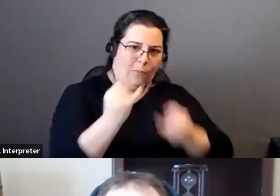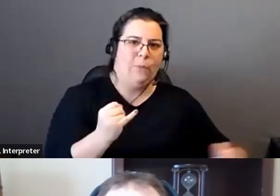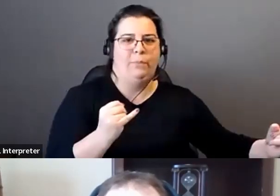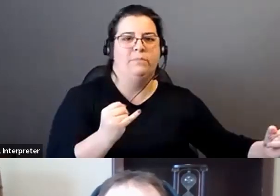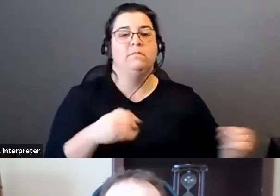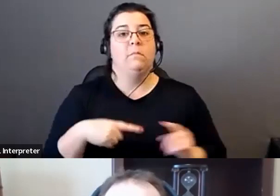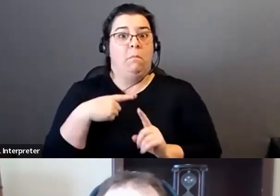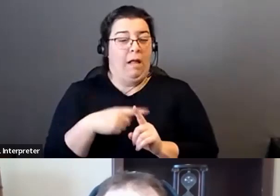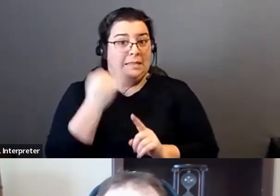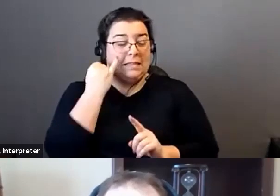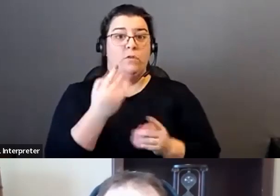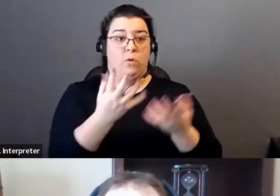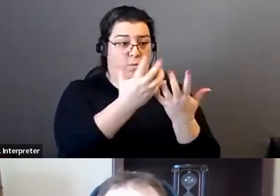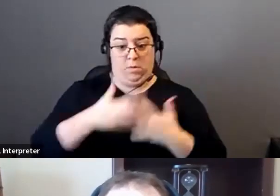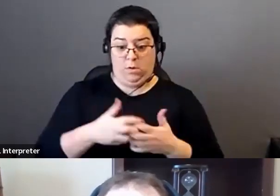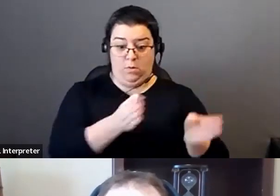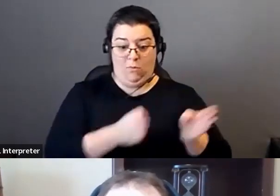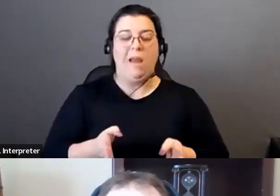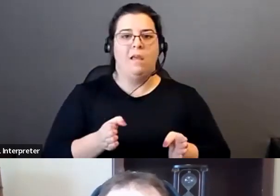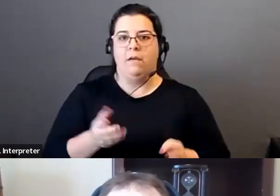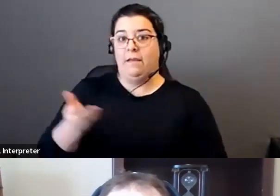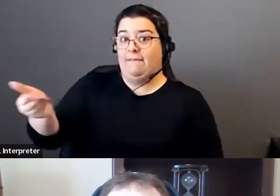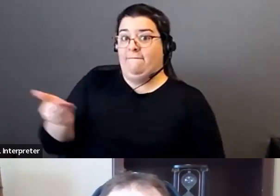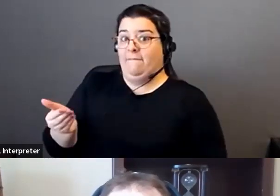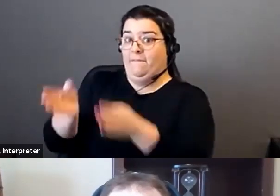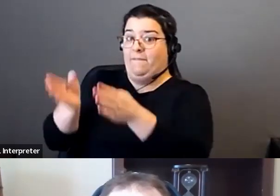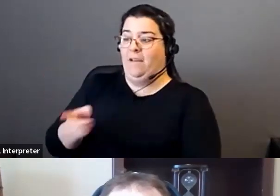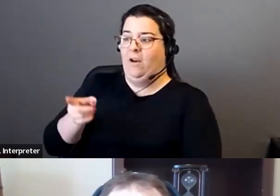connection. Got it. Because when you're using Wi-Fi,